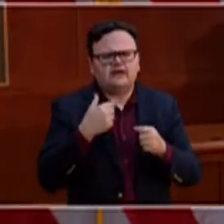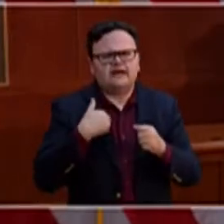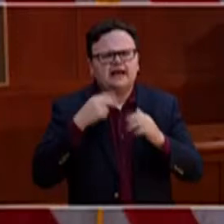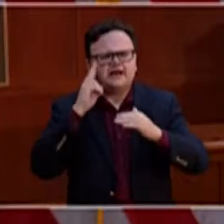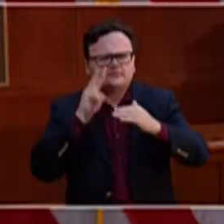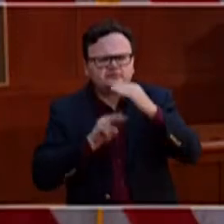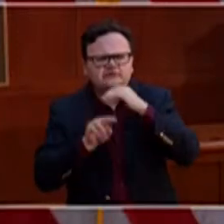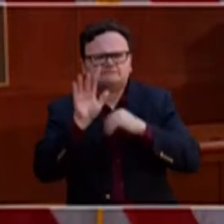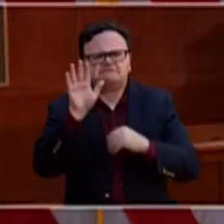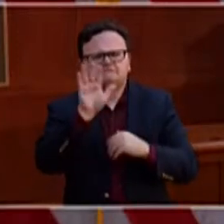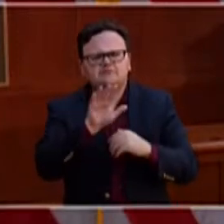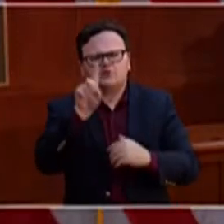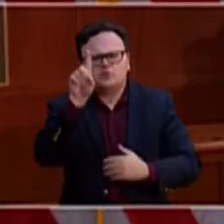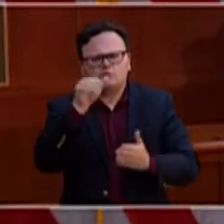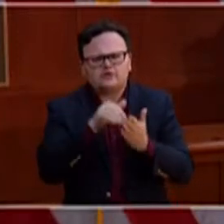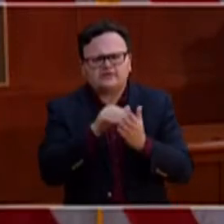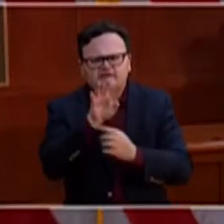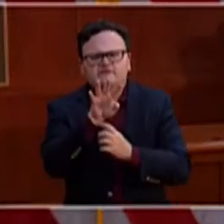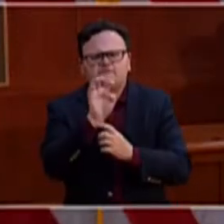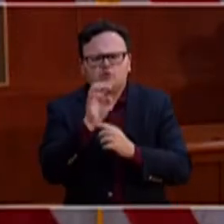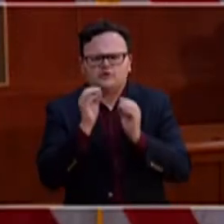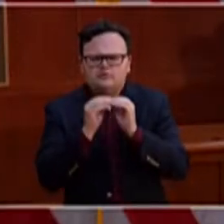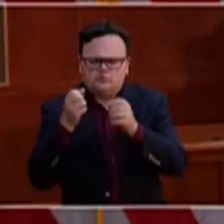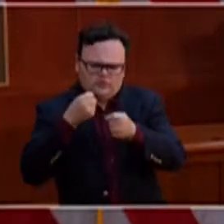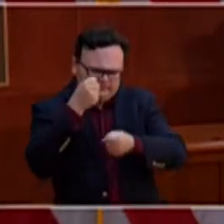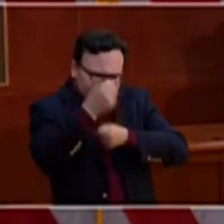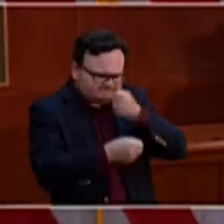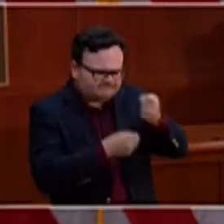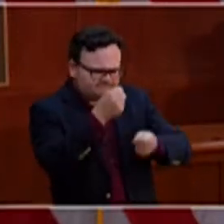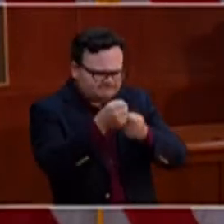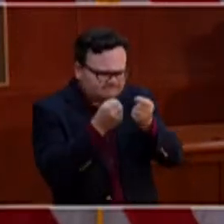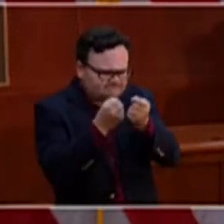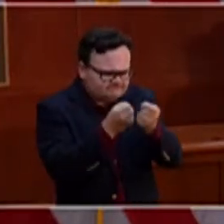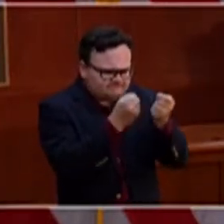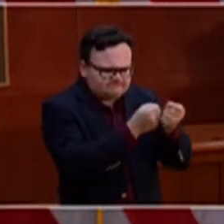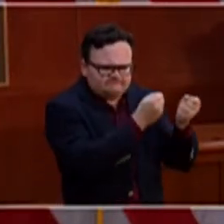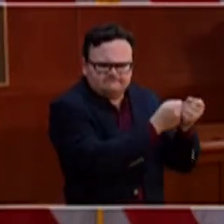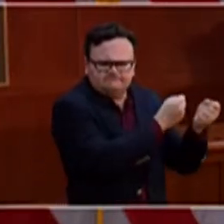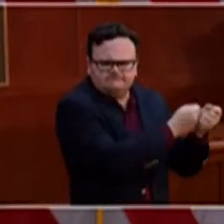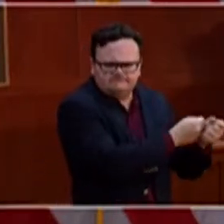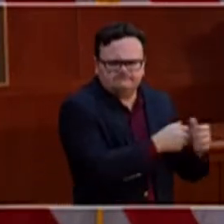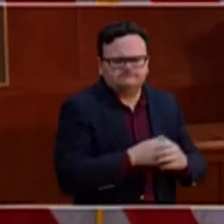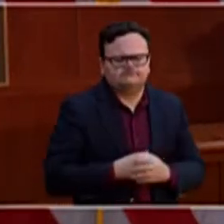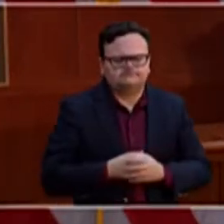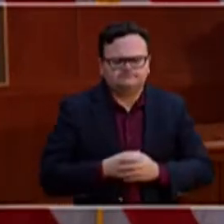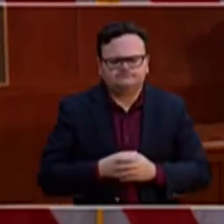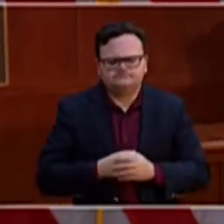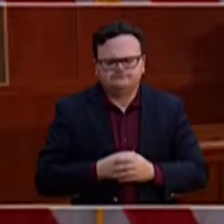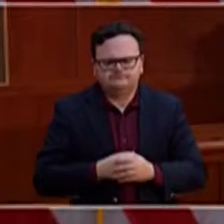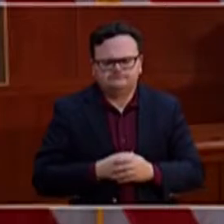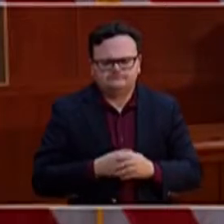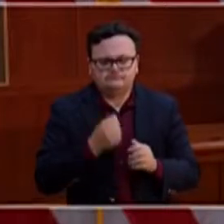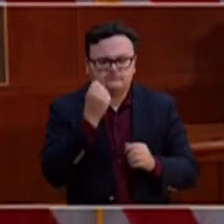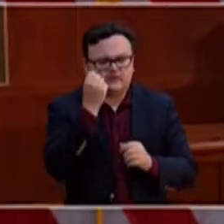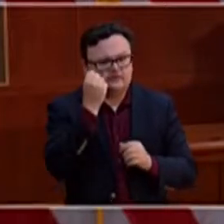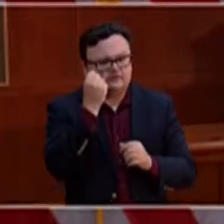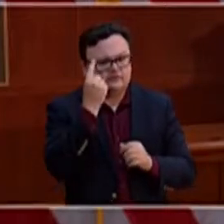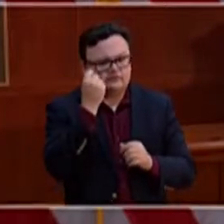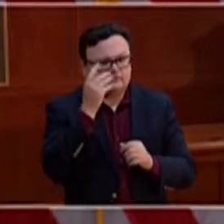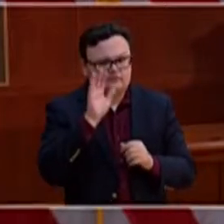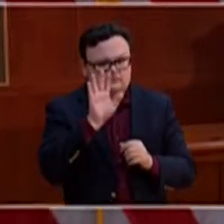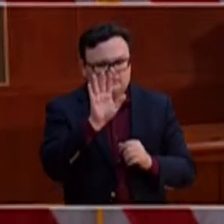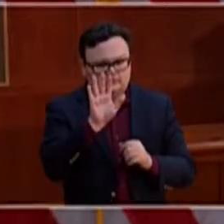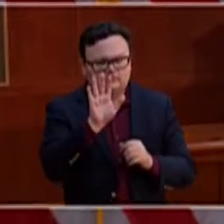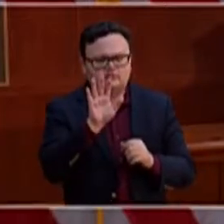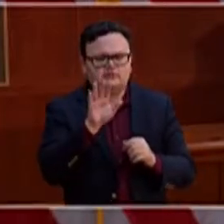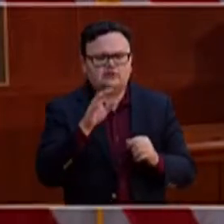for those who are requesting help. And we're going to continue to do that. And what we didn't do was do an